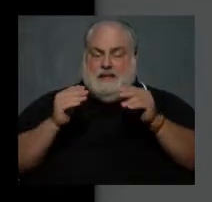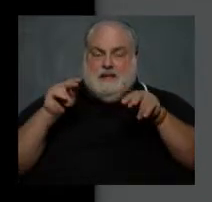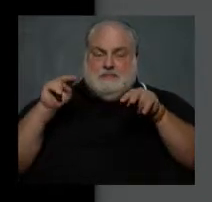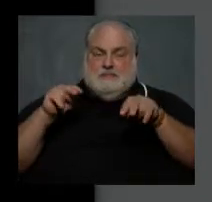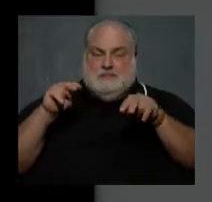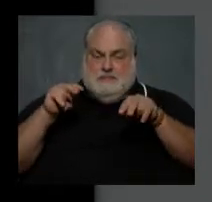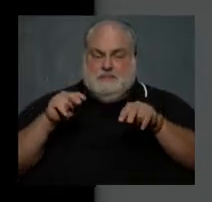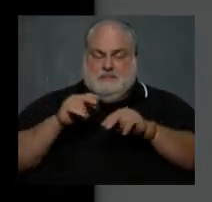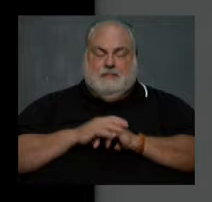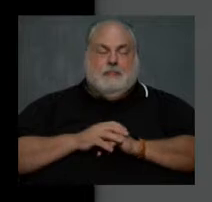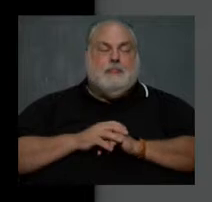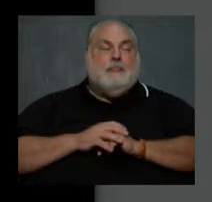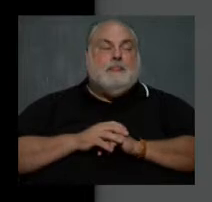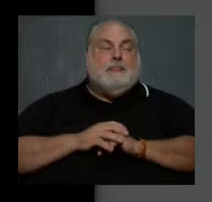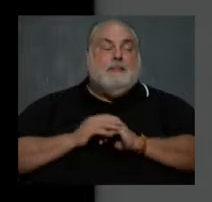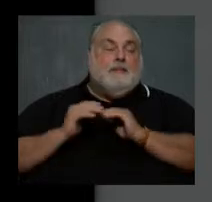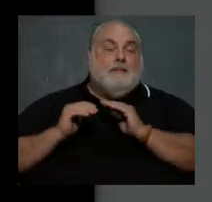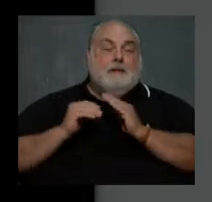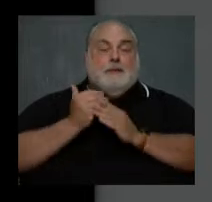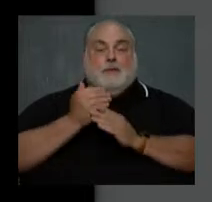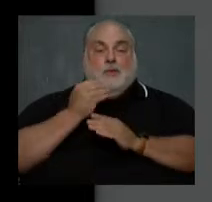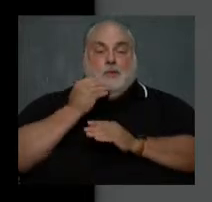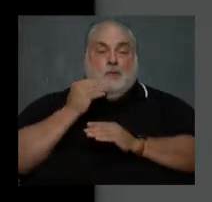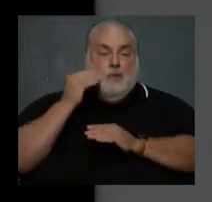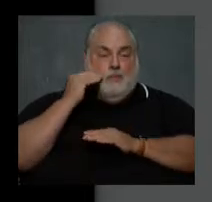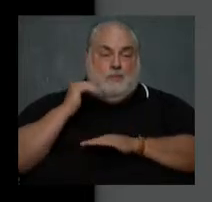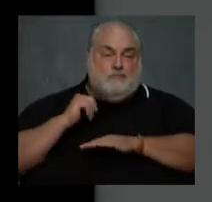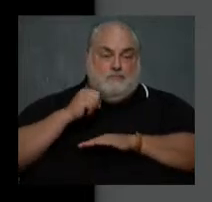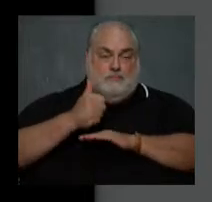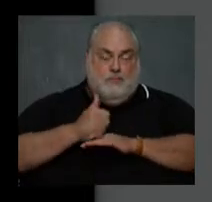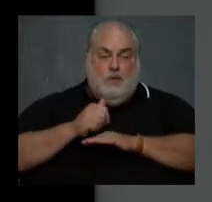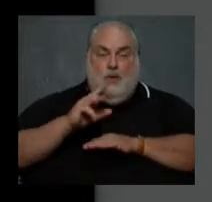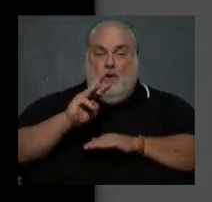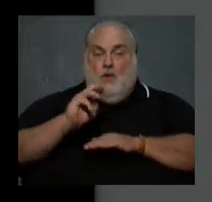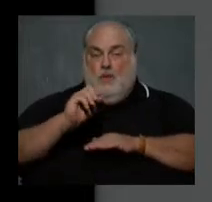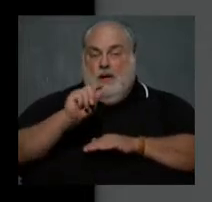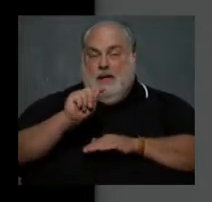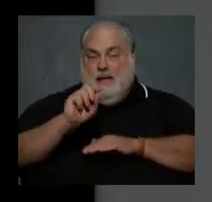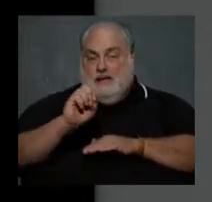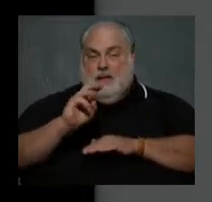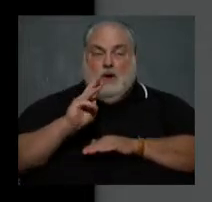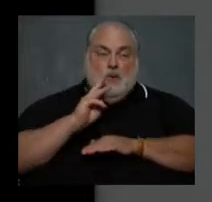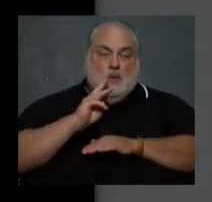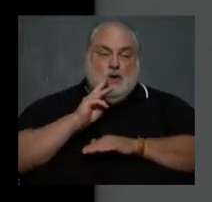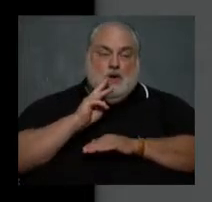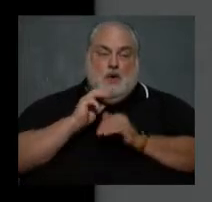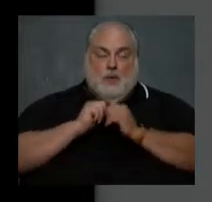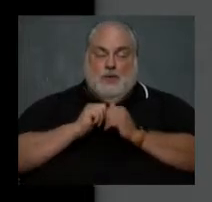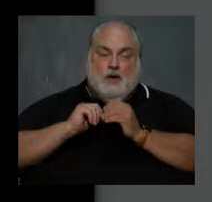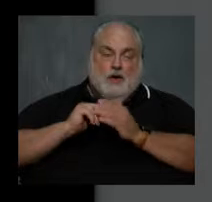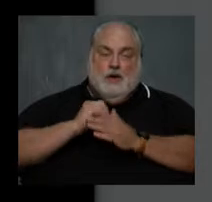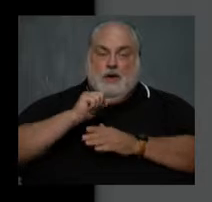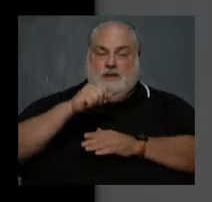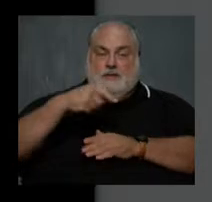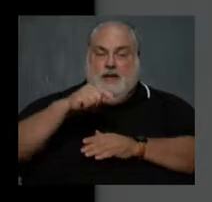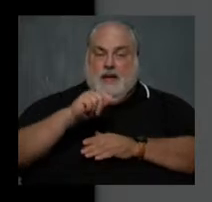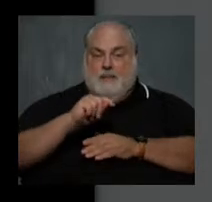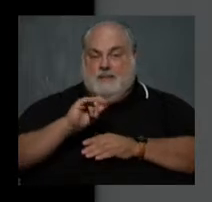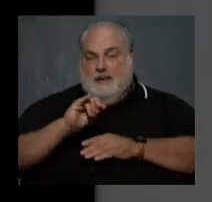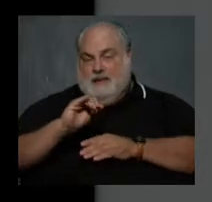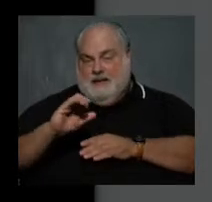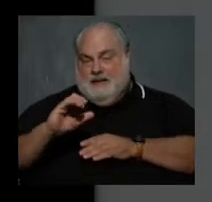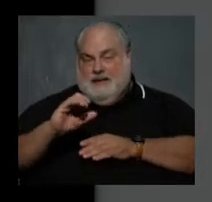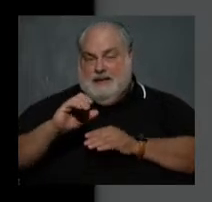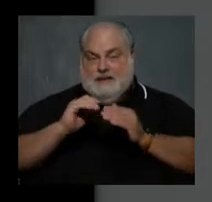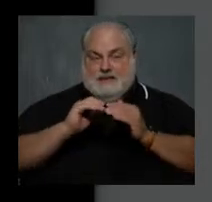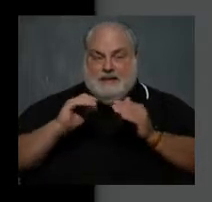subdivision regulations. The new home will be provided wastewater treatment via the installation of a new septic system. Prior to the applicant